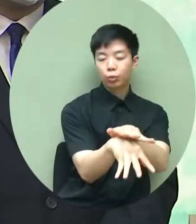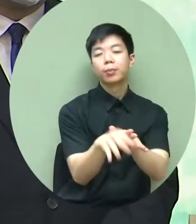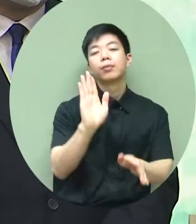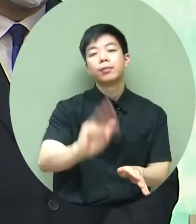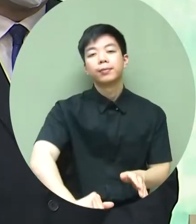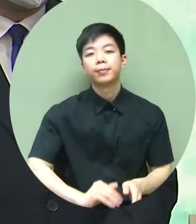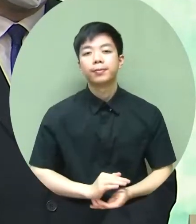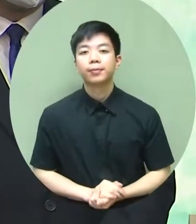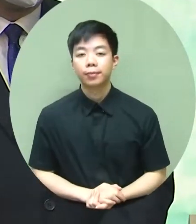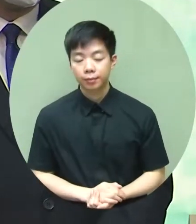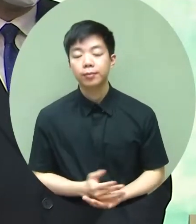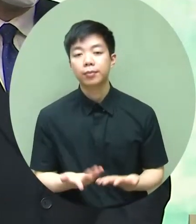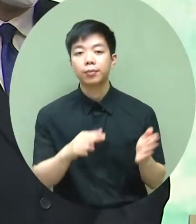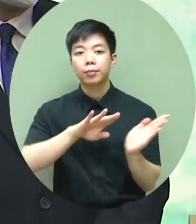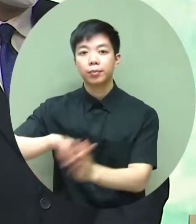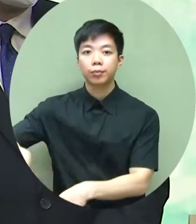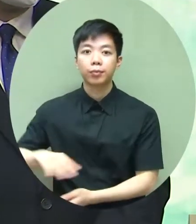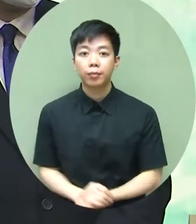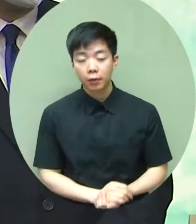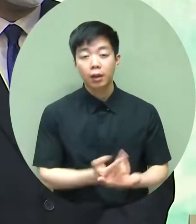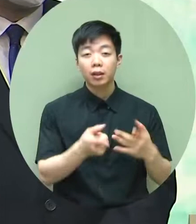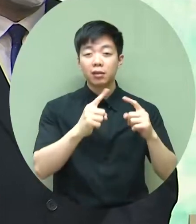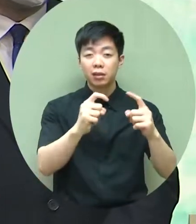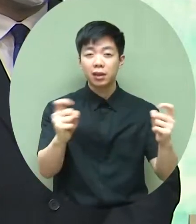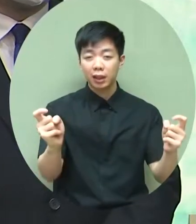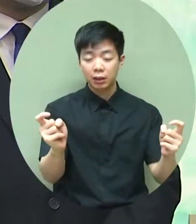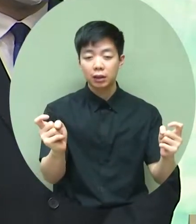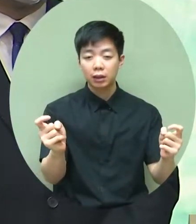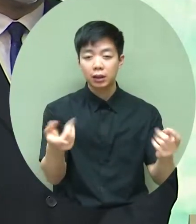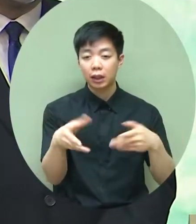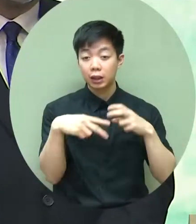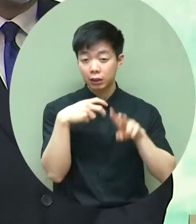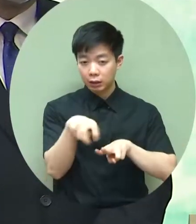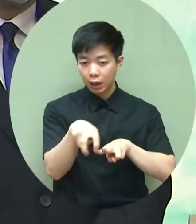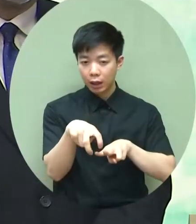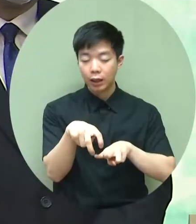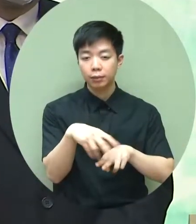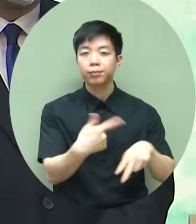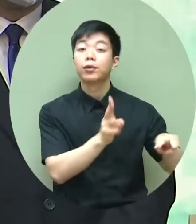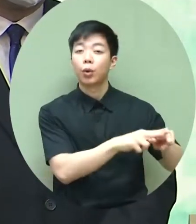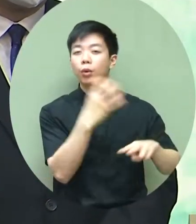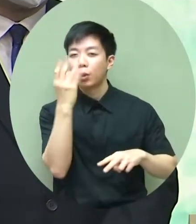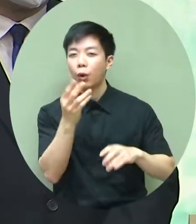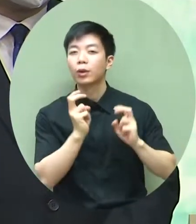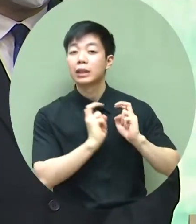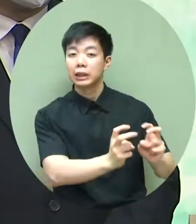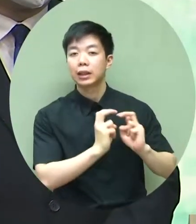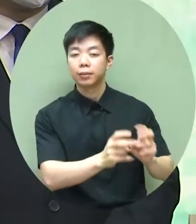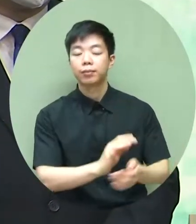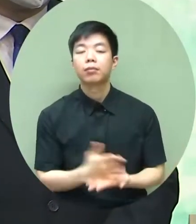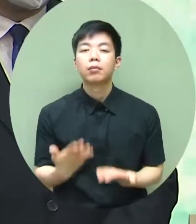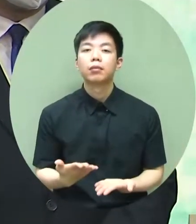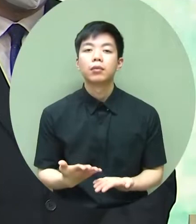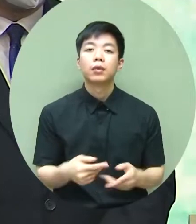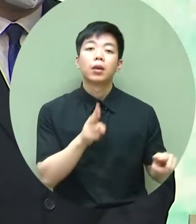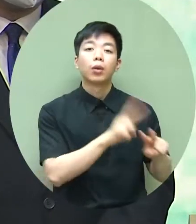take passengers on their trip. And then as regards the through train,